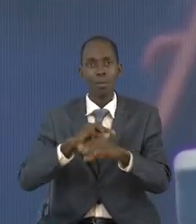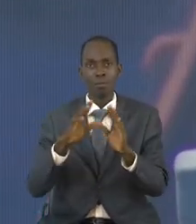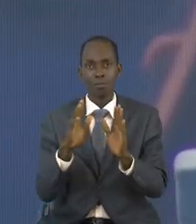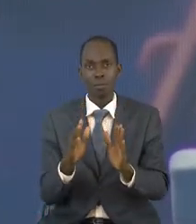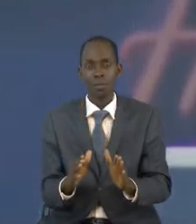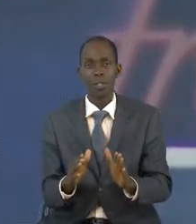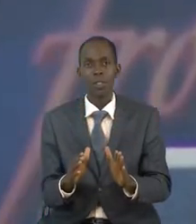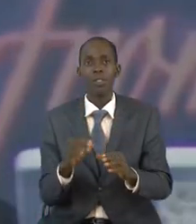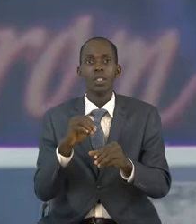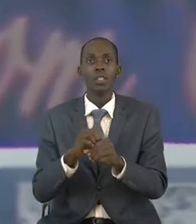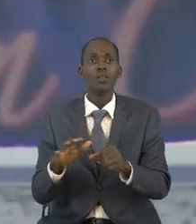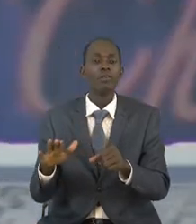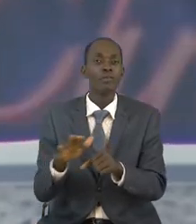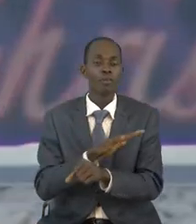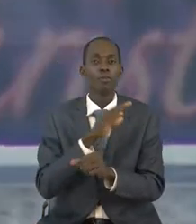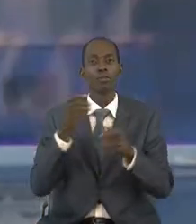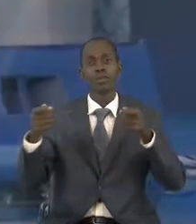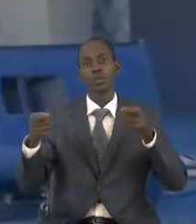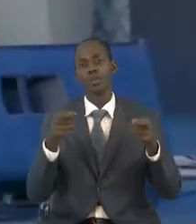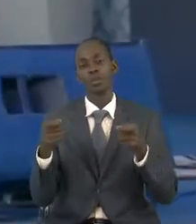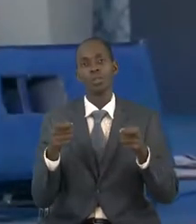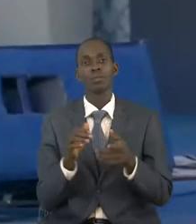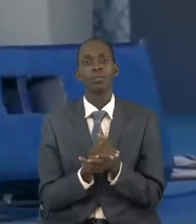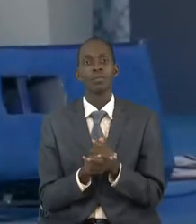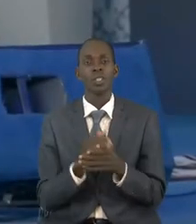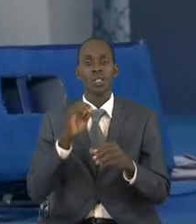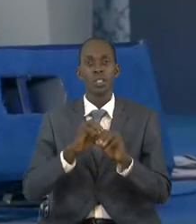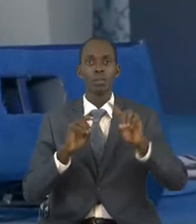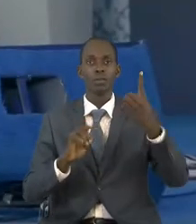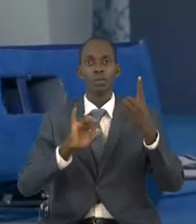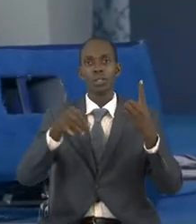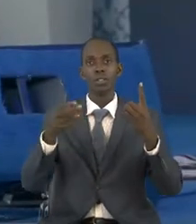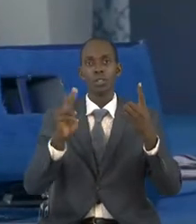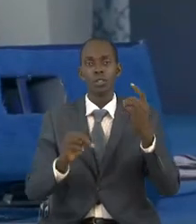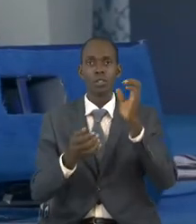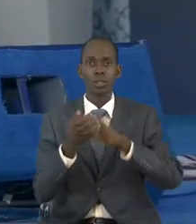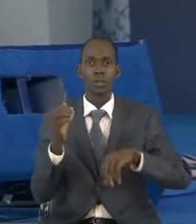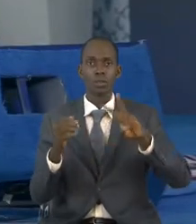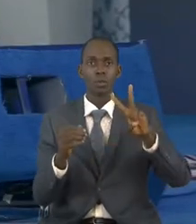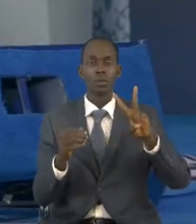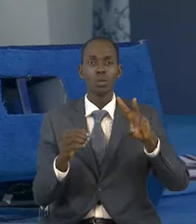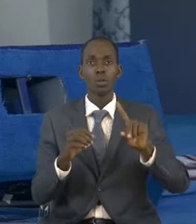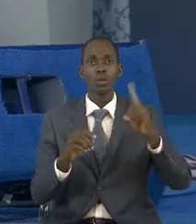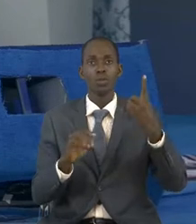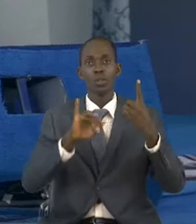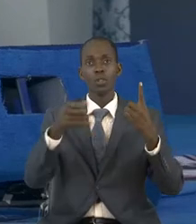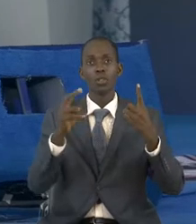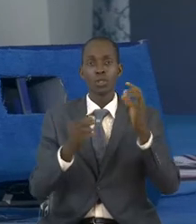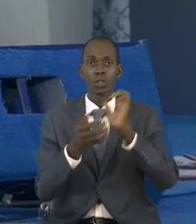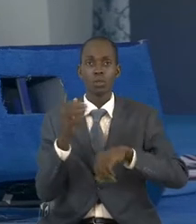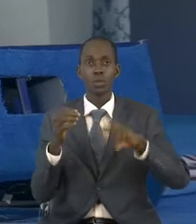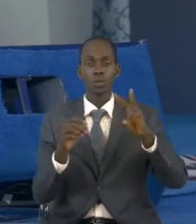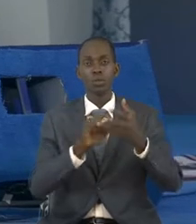full dominion. We're looking at 1 John chapter 2, and I'm reading from verse 6. It